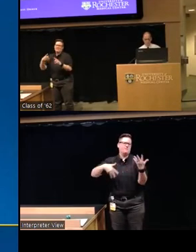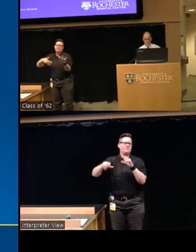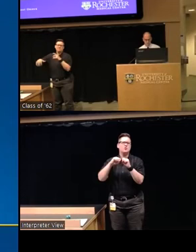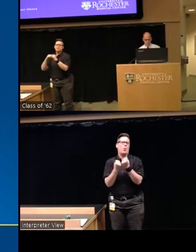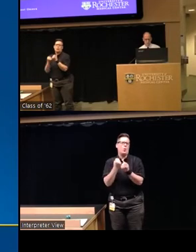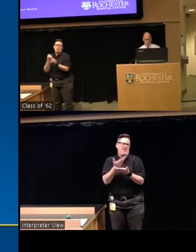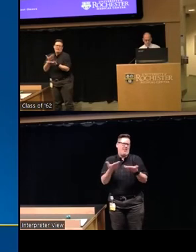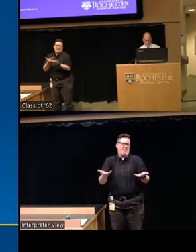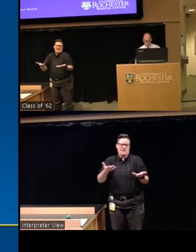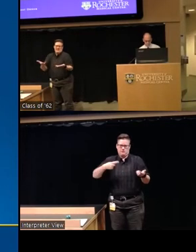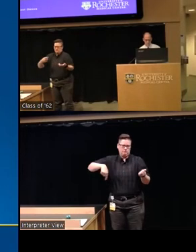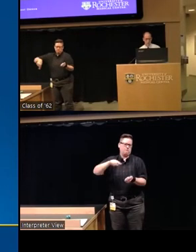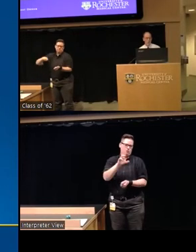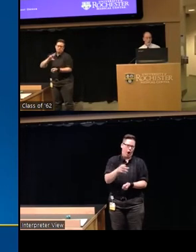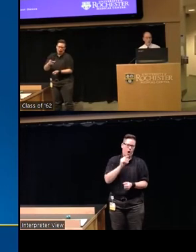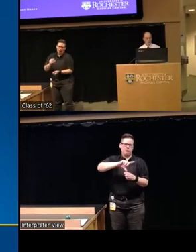region.